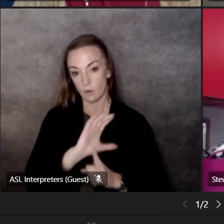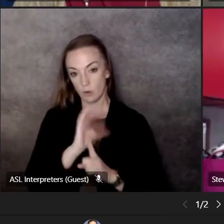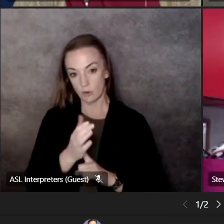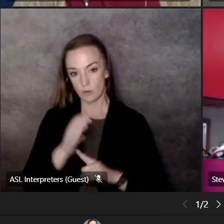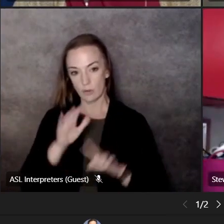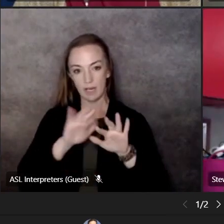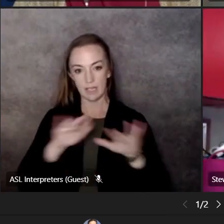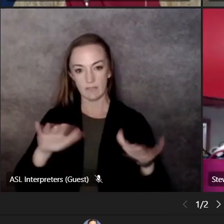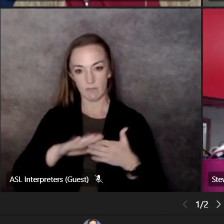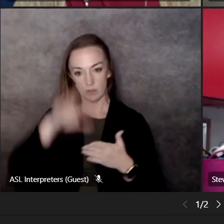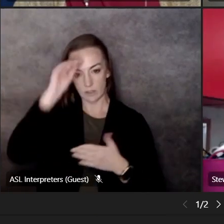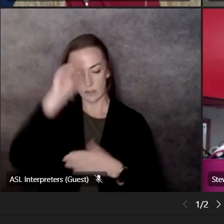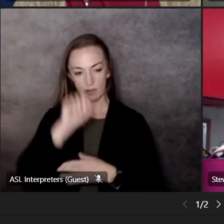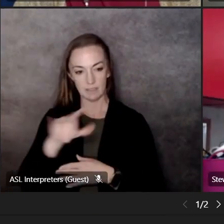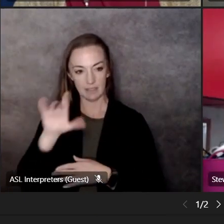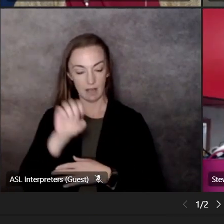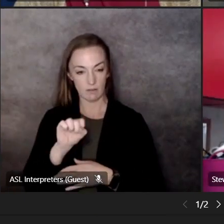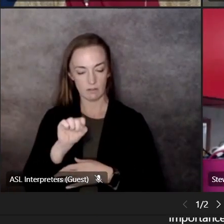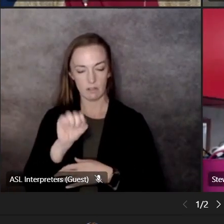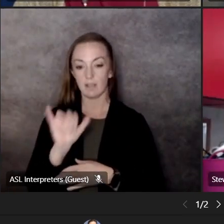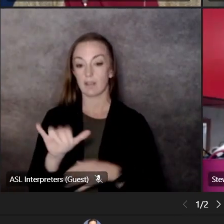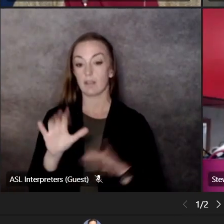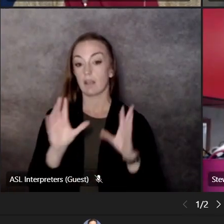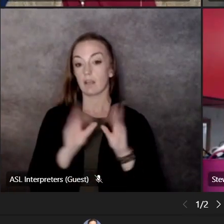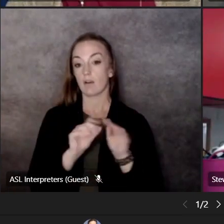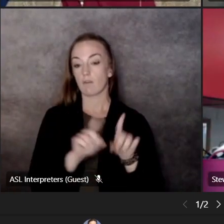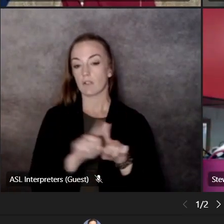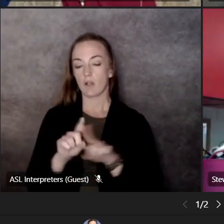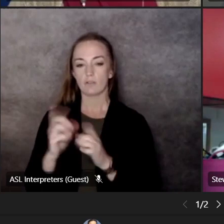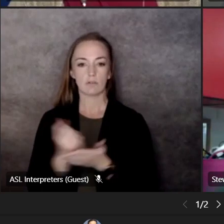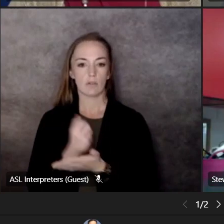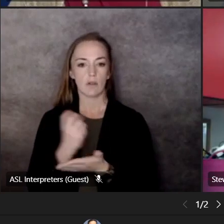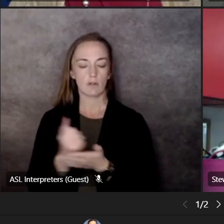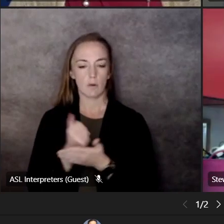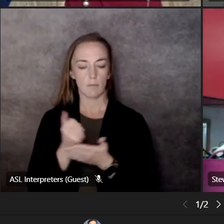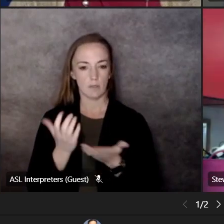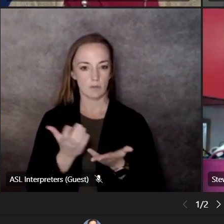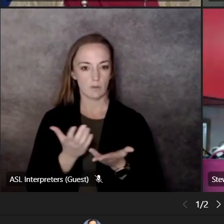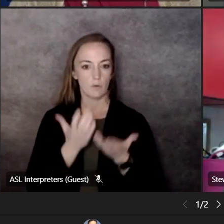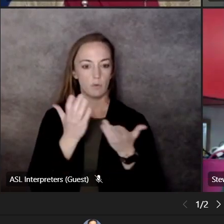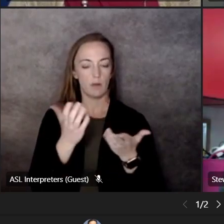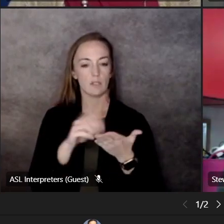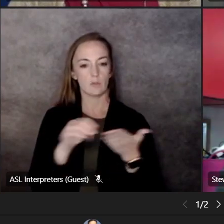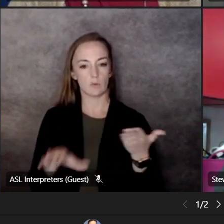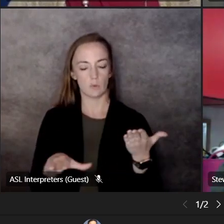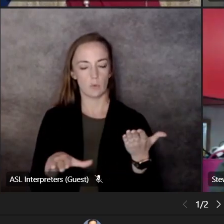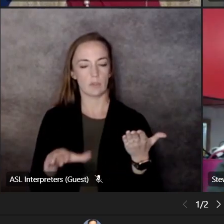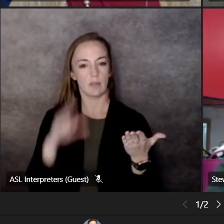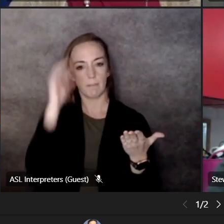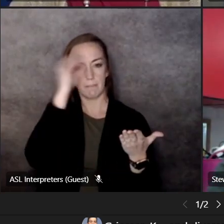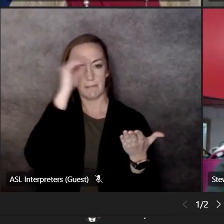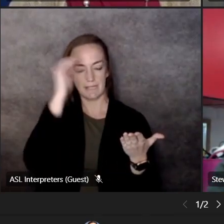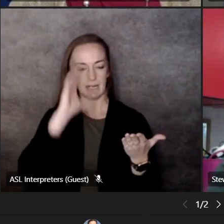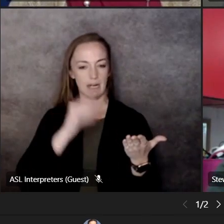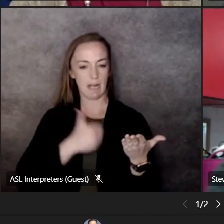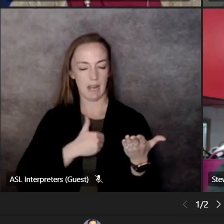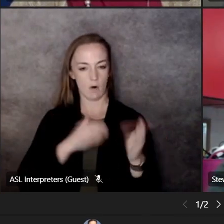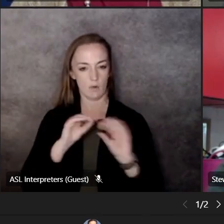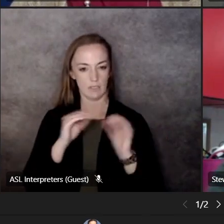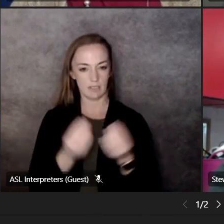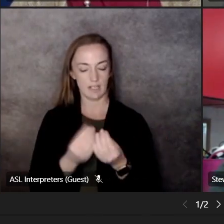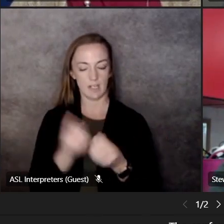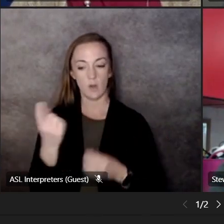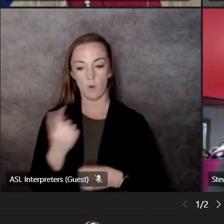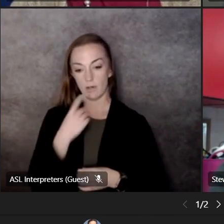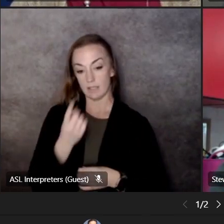styles. The conference also took the opportunity to raise student voice in our organization. I always tell my teacher leaders that if you are not